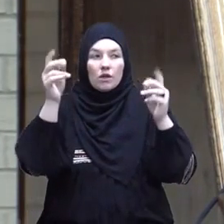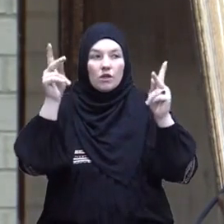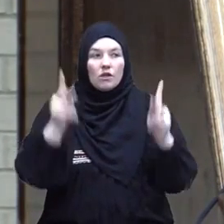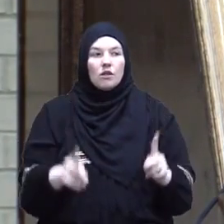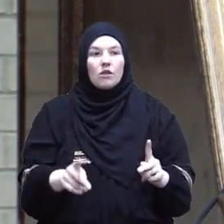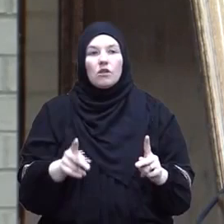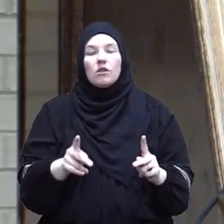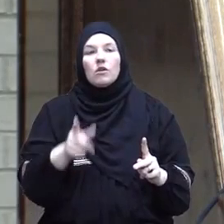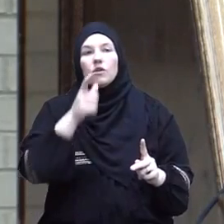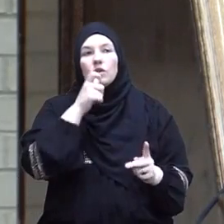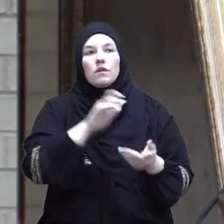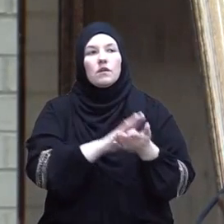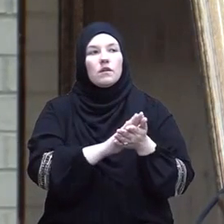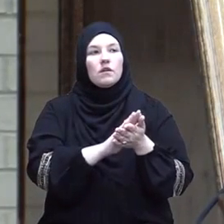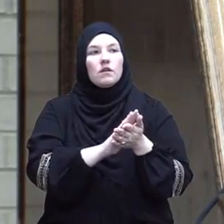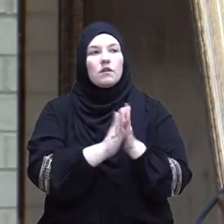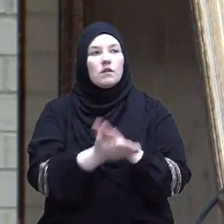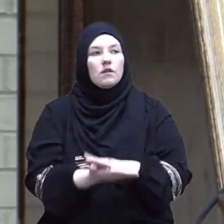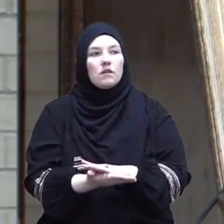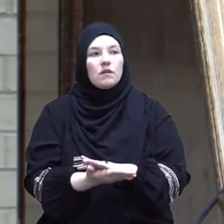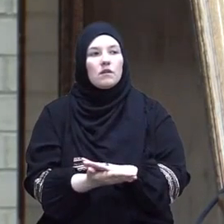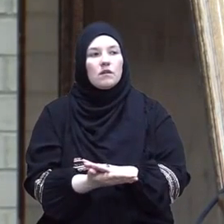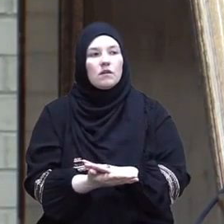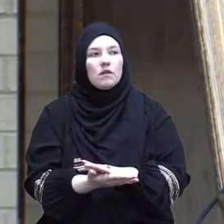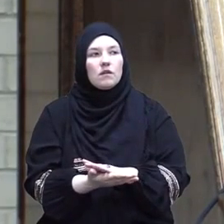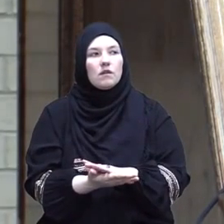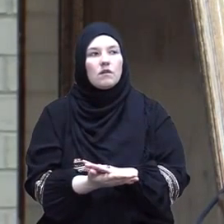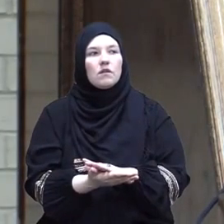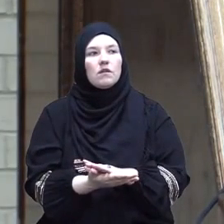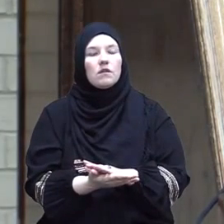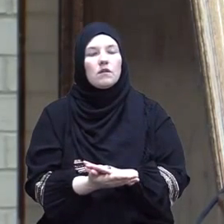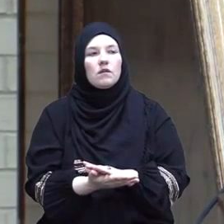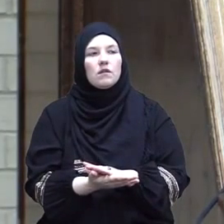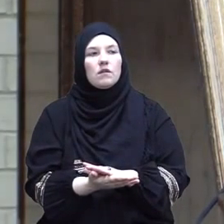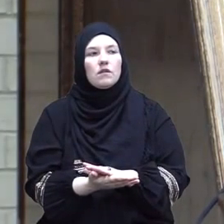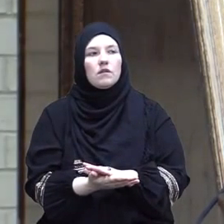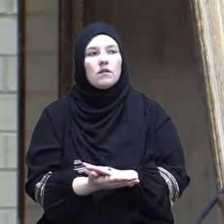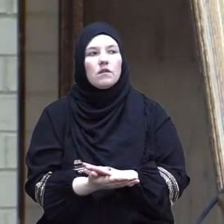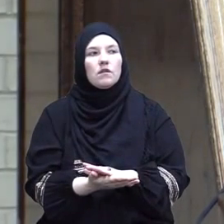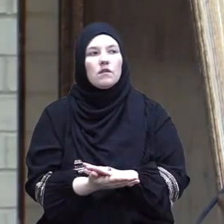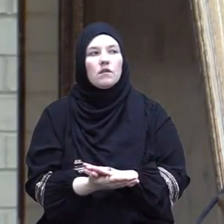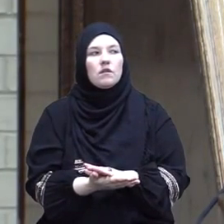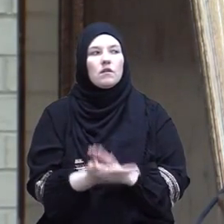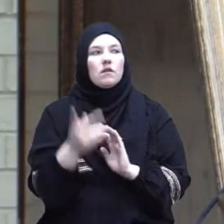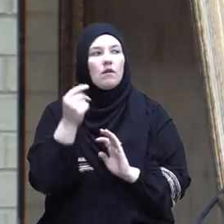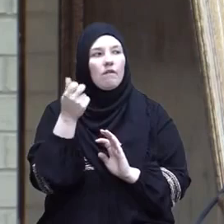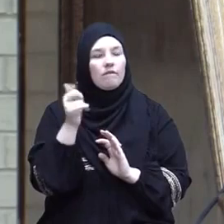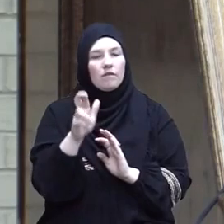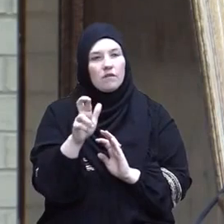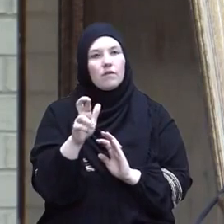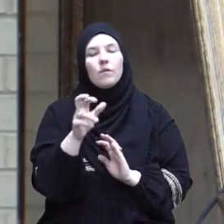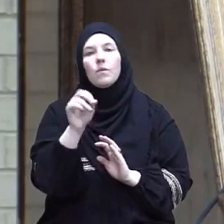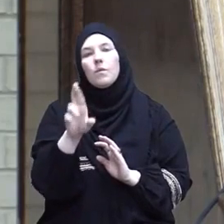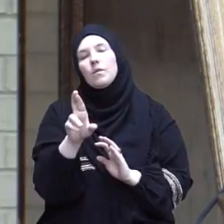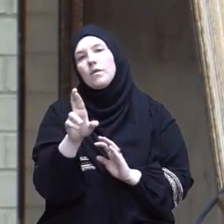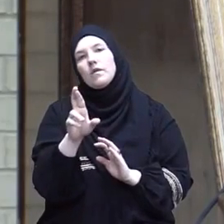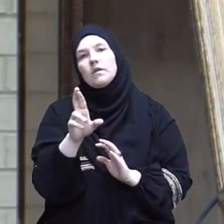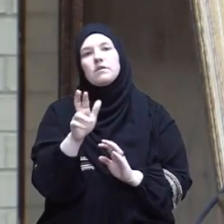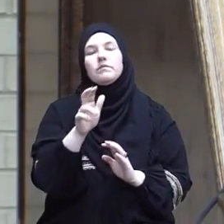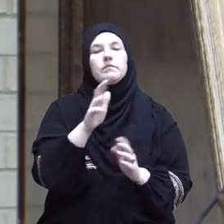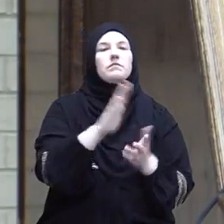to turn from whatever position he is in into the kufr box or the kafirin